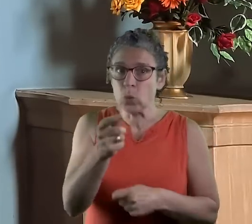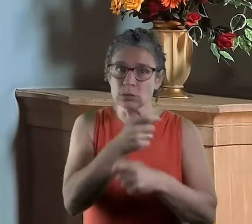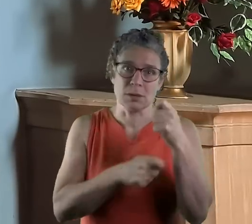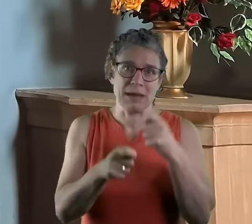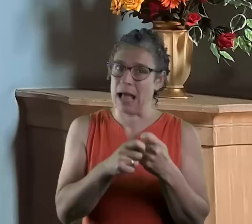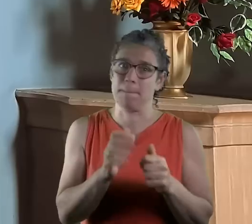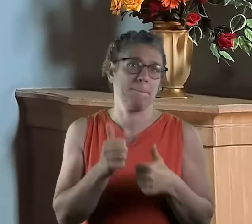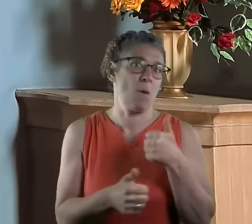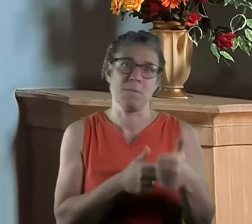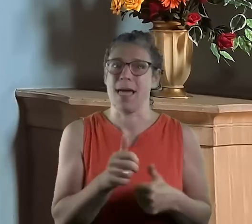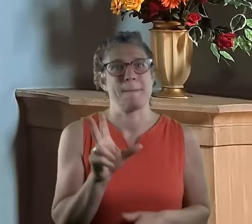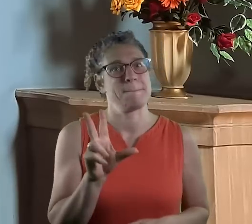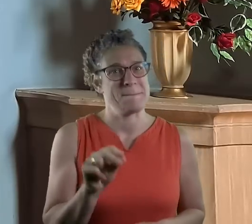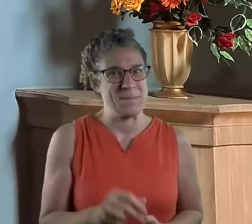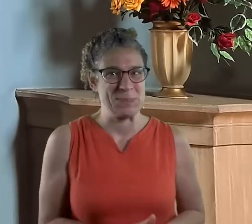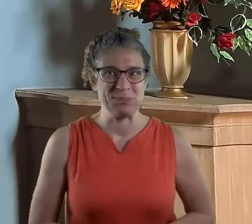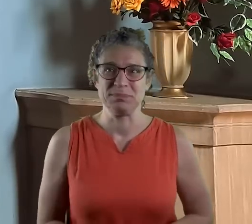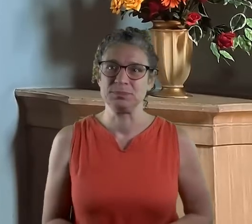deeply, deeply unpopular.